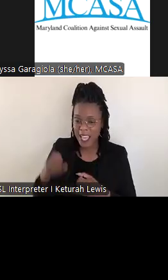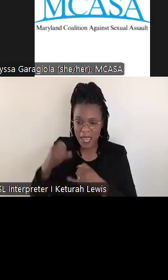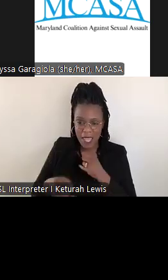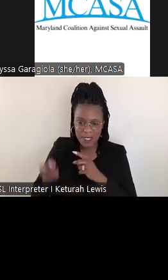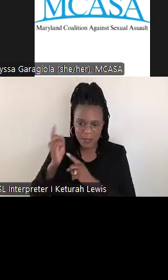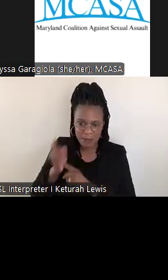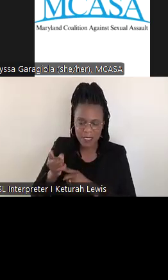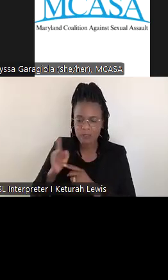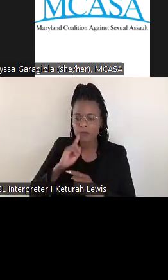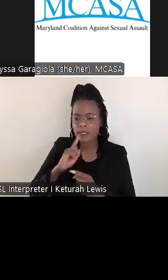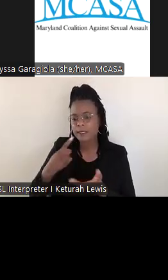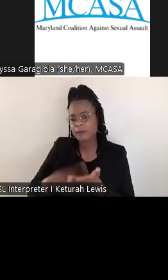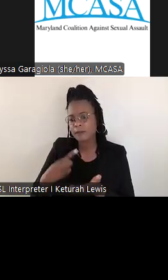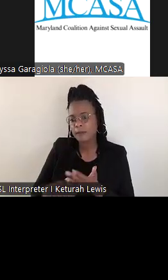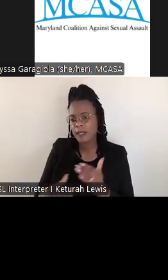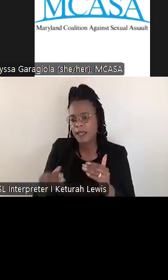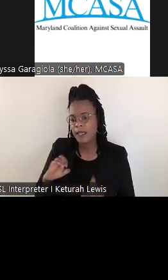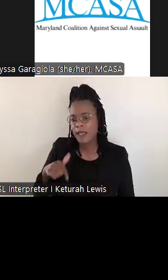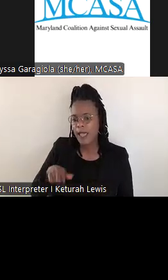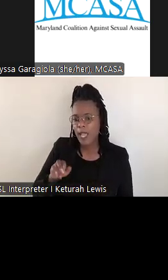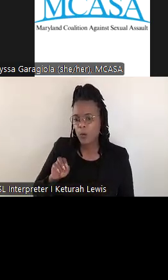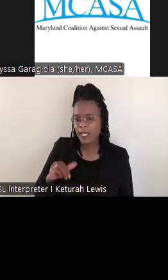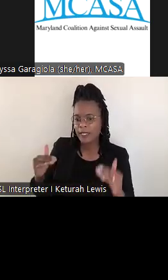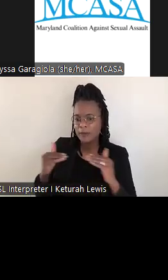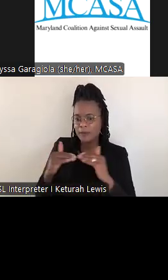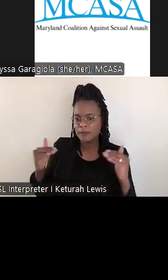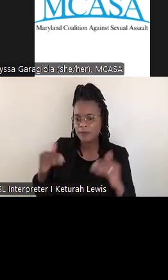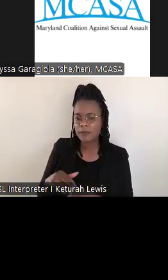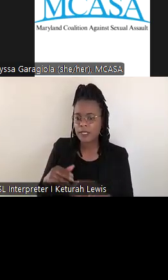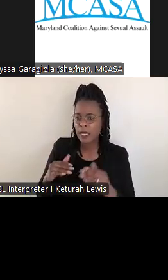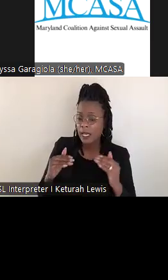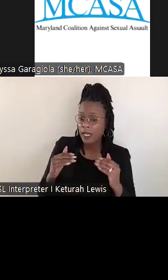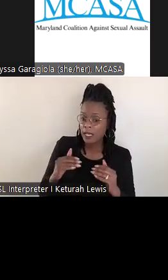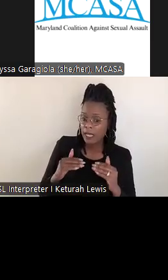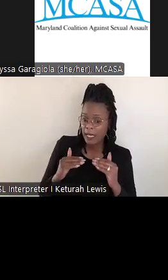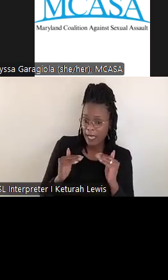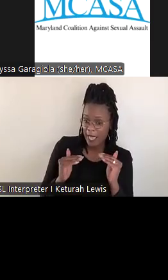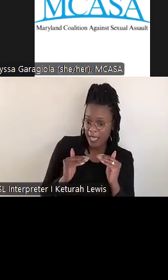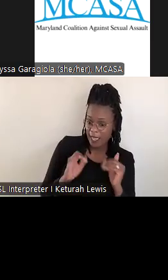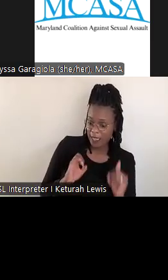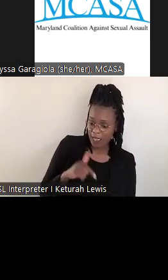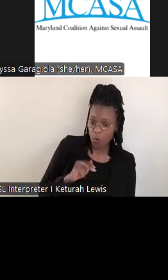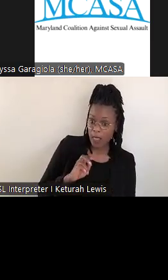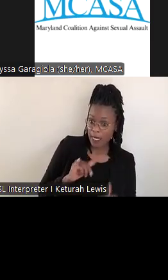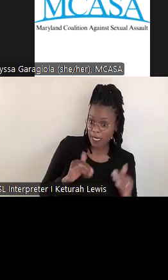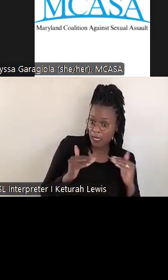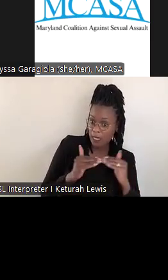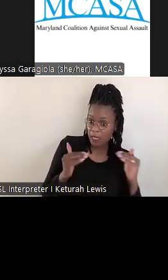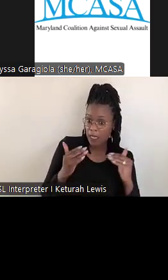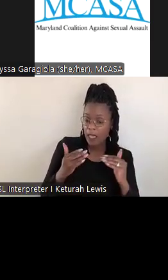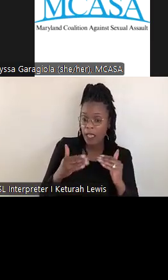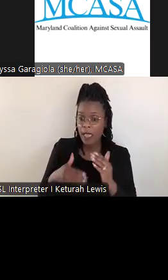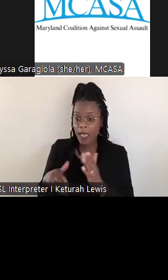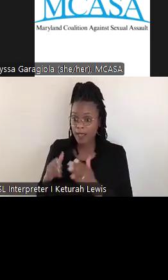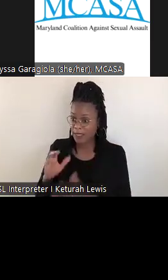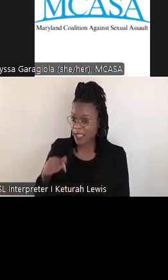talking about equity. So the image on the slide is a comparison of the difference between equality and equity. So you'll see on the top